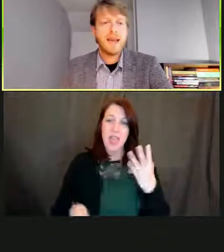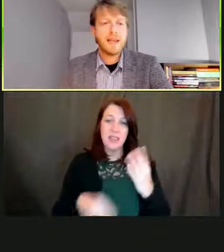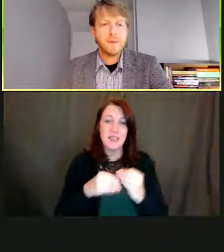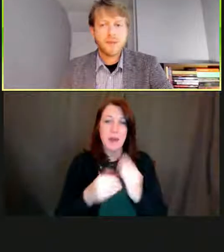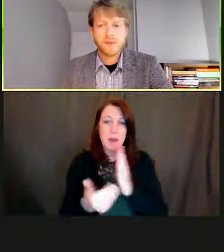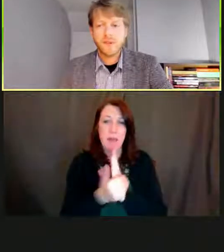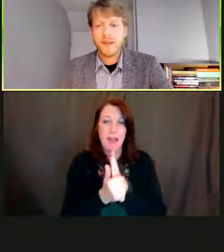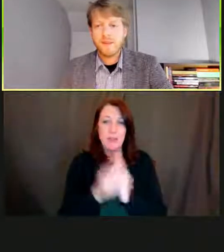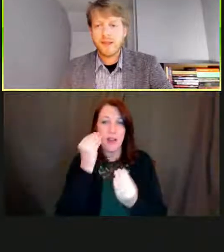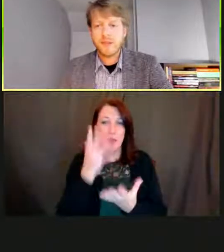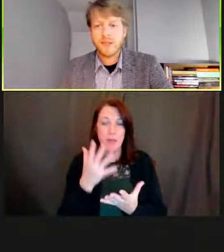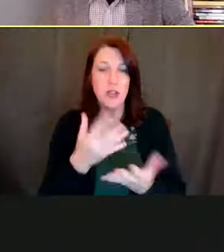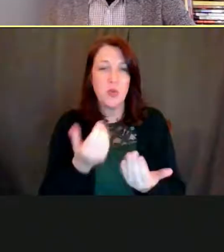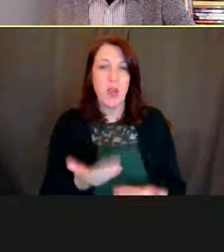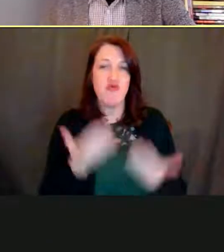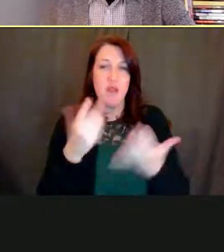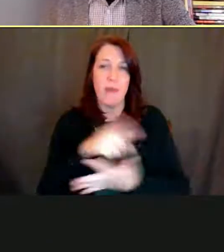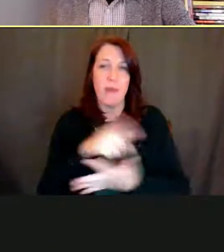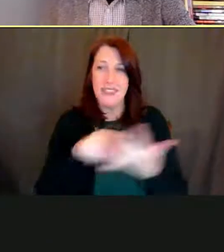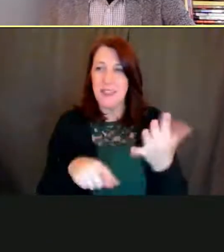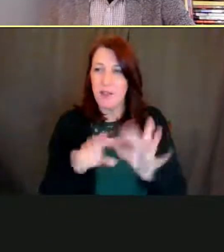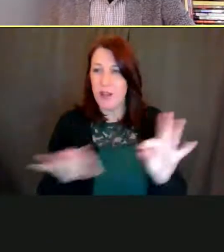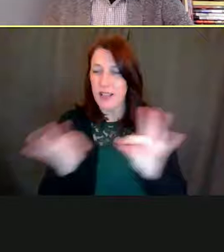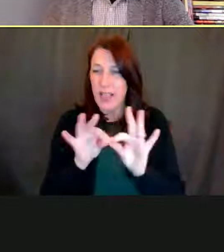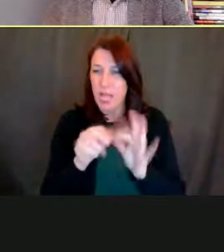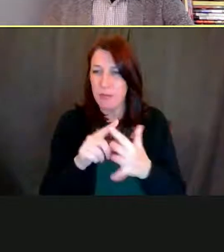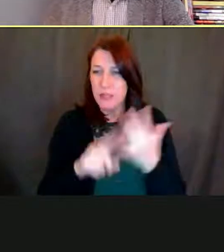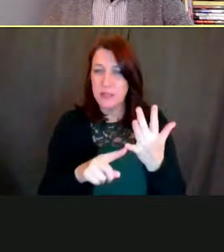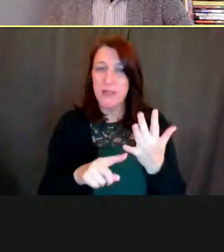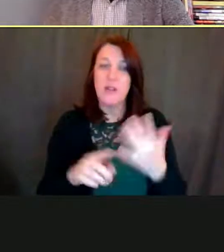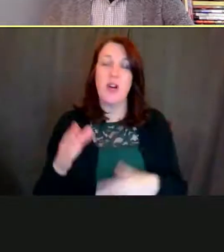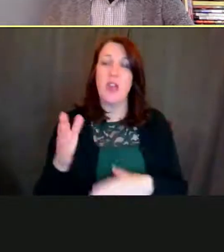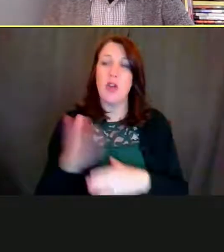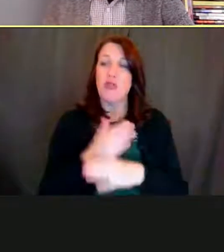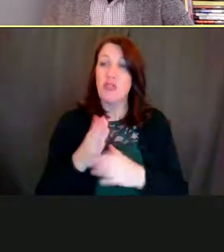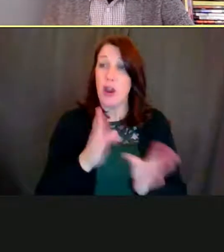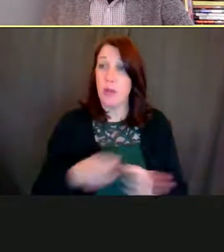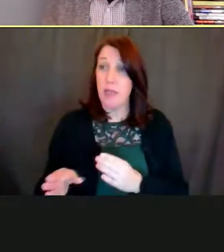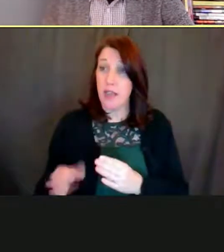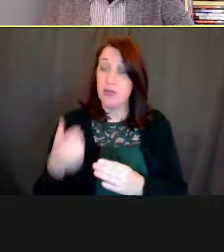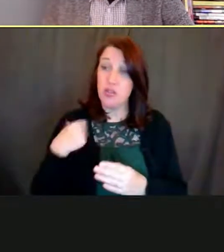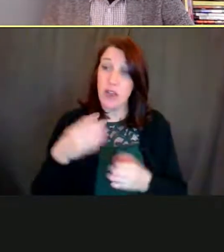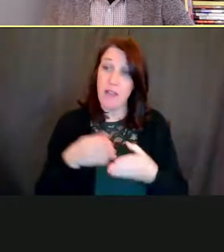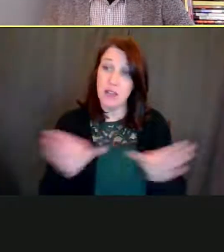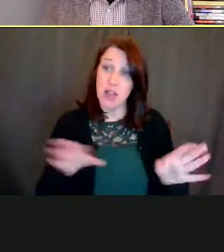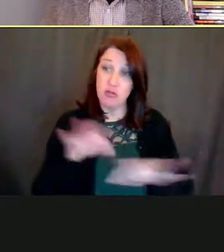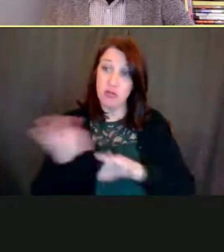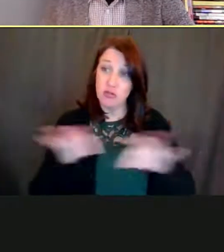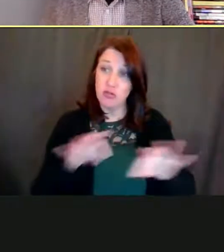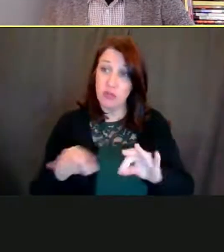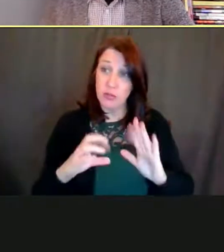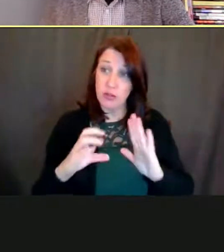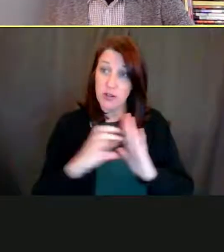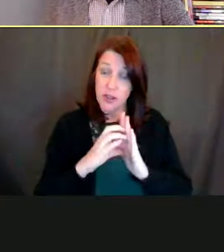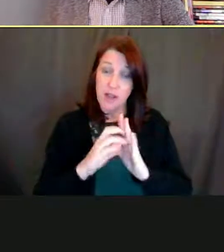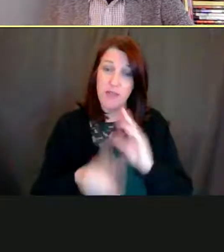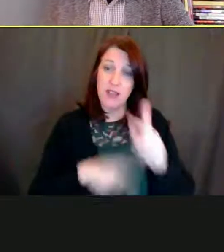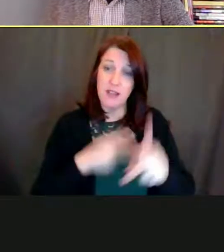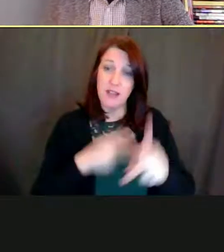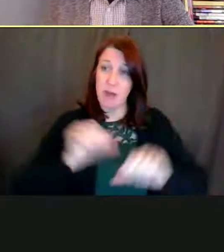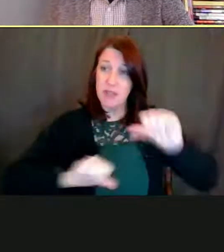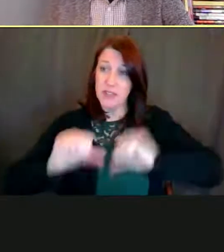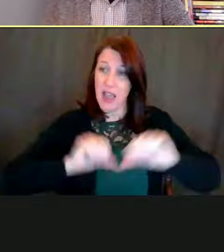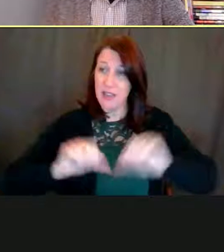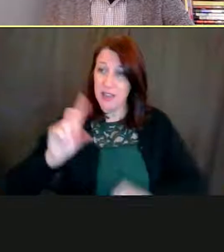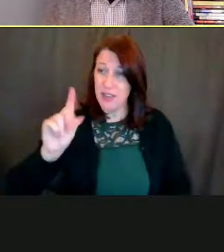several key elements for data management and sharing plans. So first, there should be a general description of the type of scientific data that would